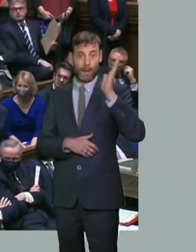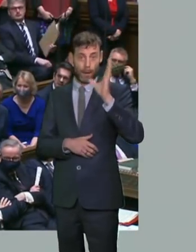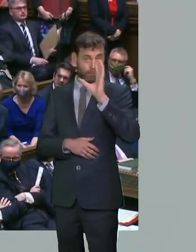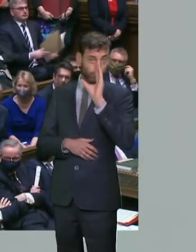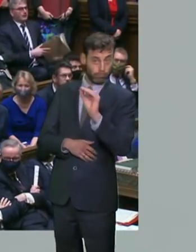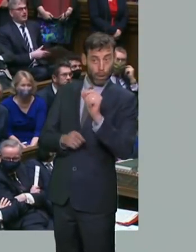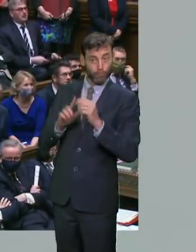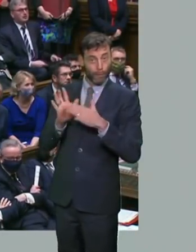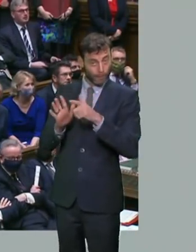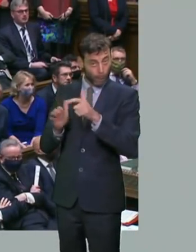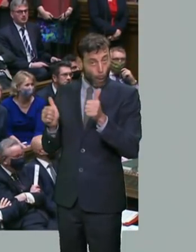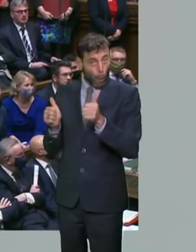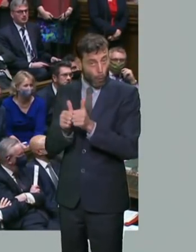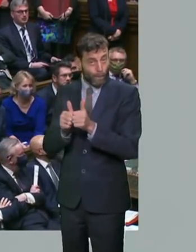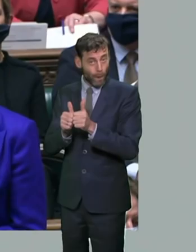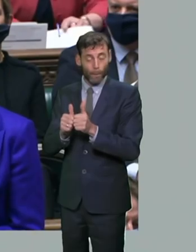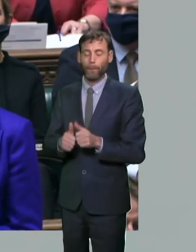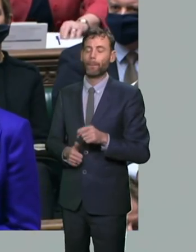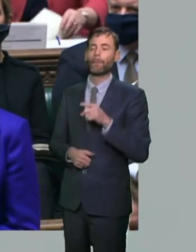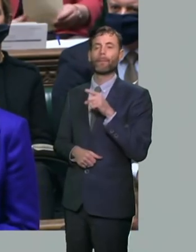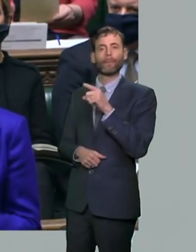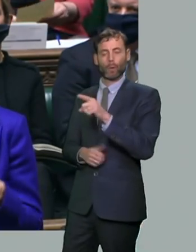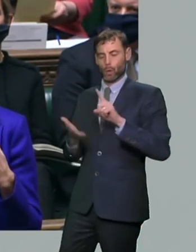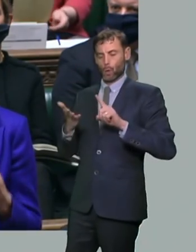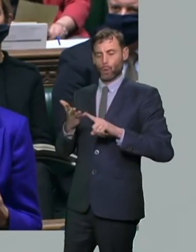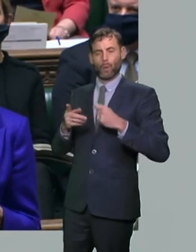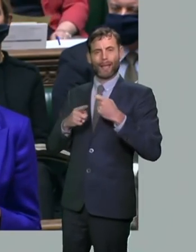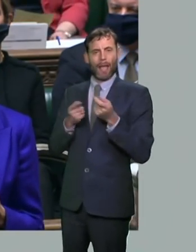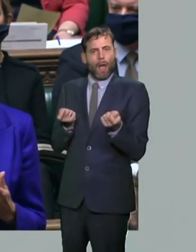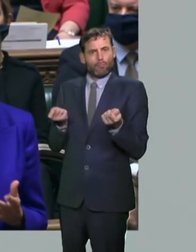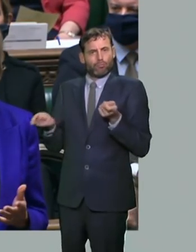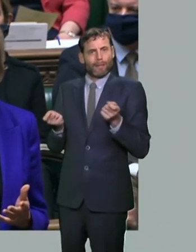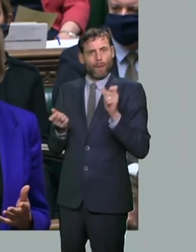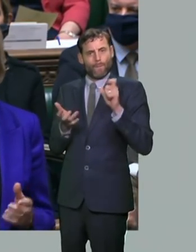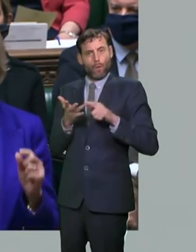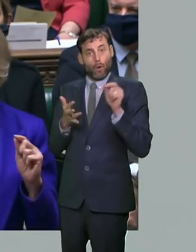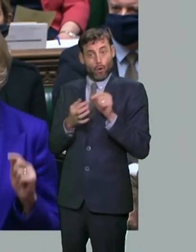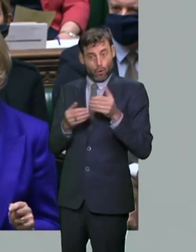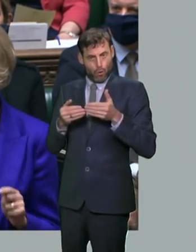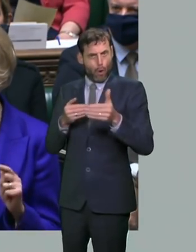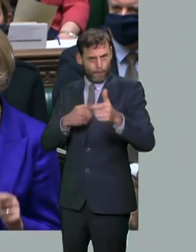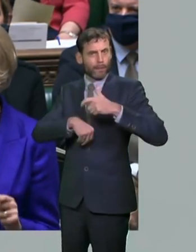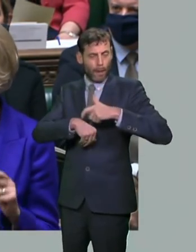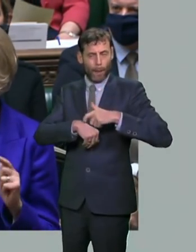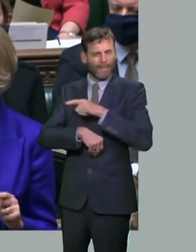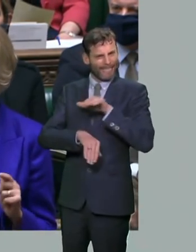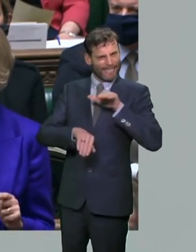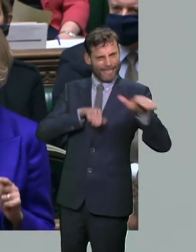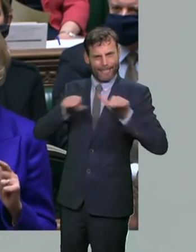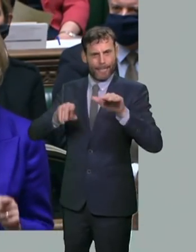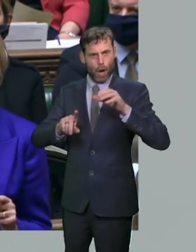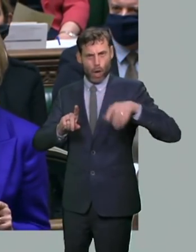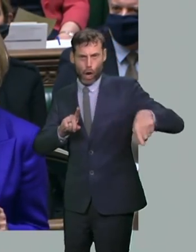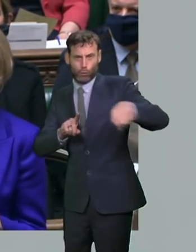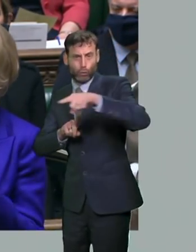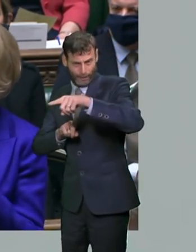Confirm that he will use the rest of the UK's presidency of COP to urge countries around the world to make good on the pledges that they made